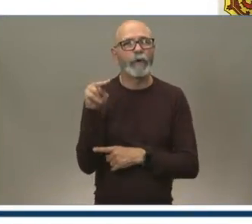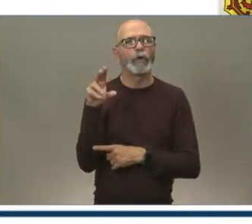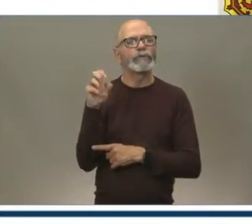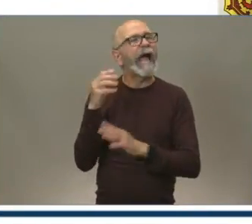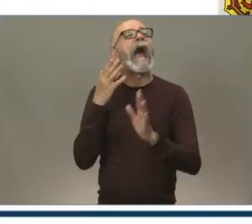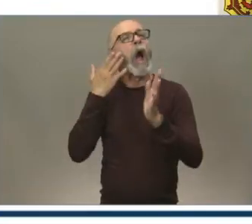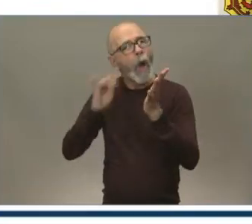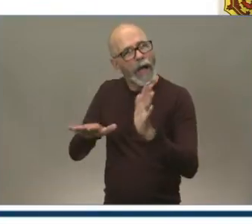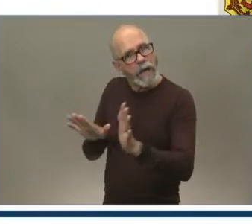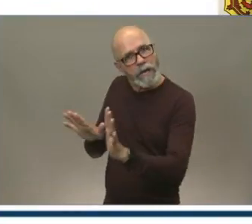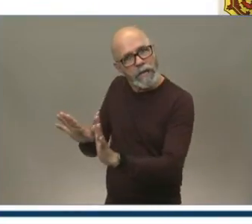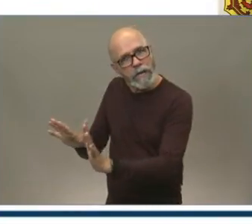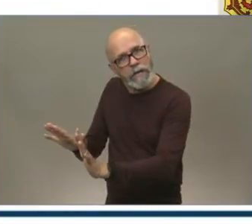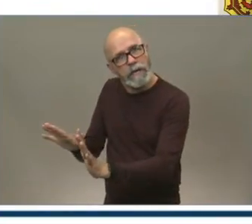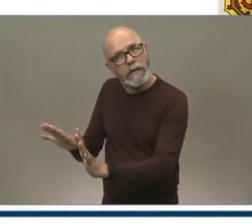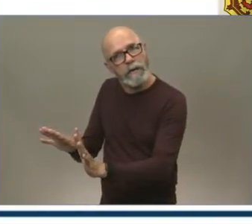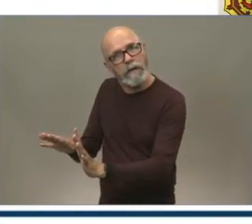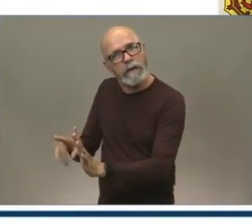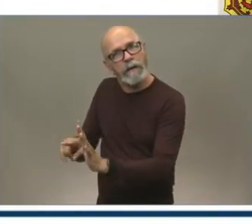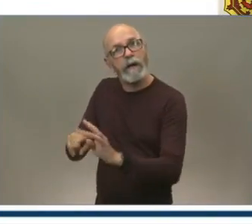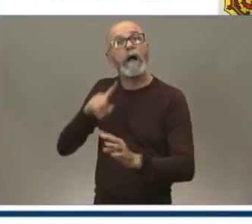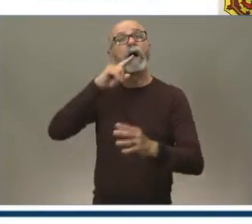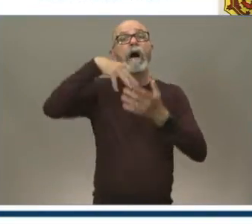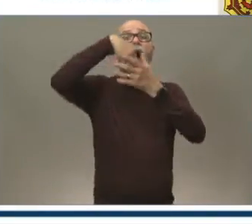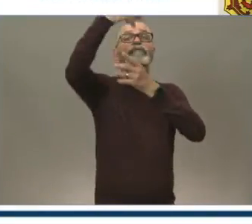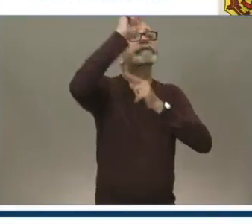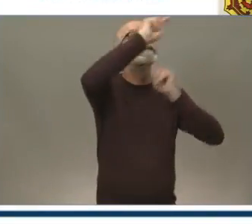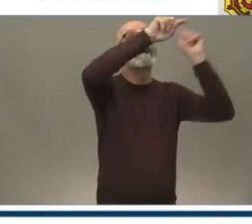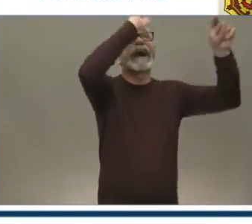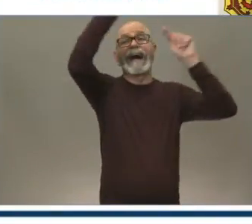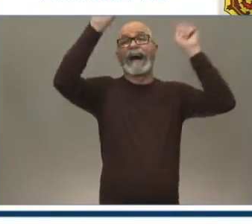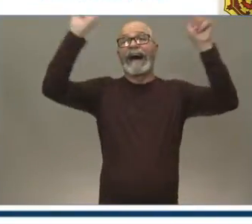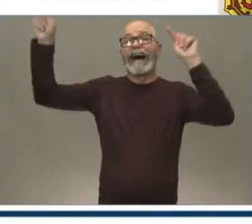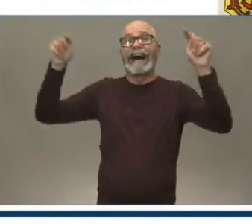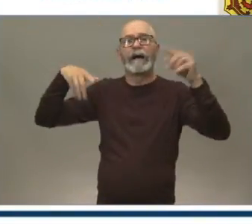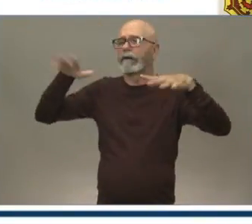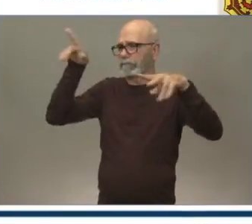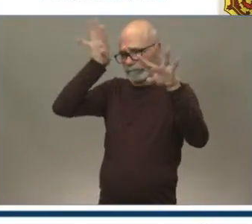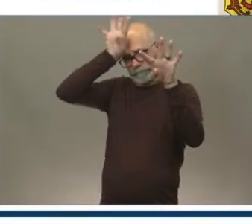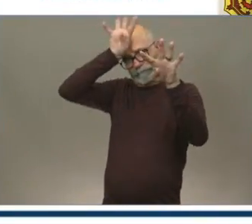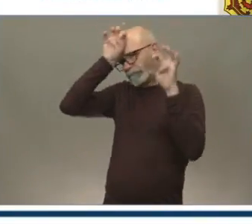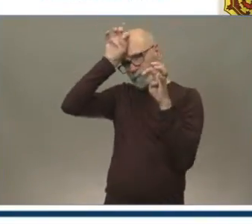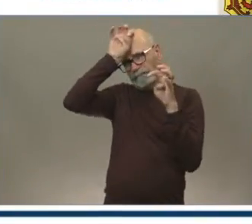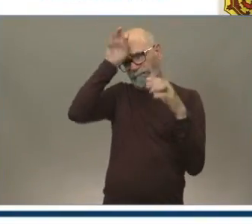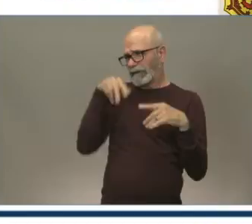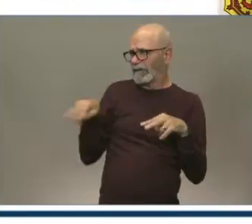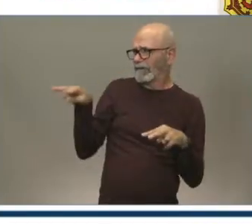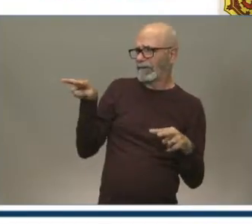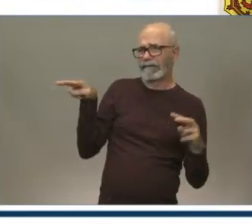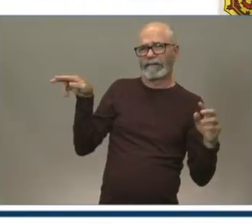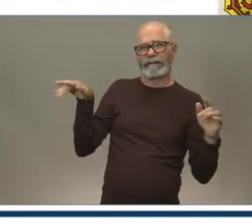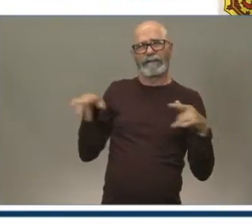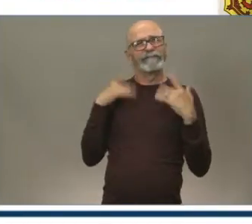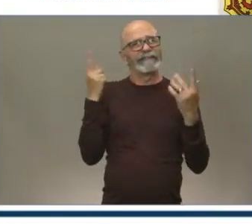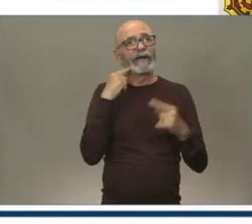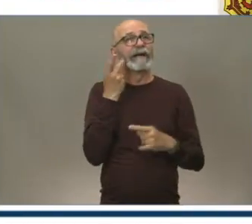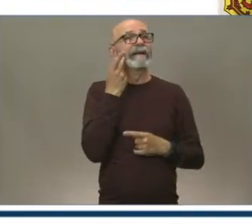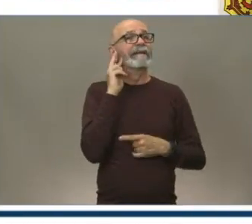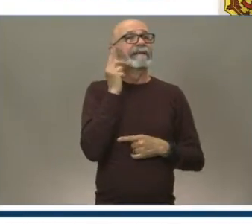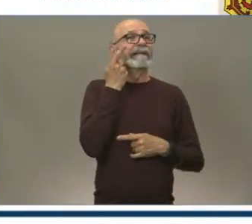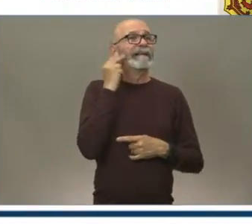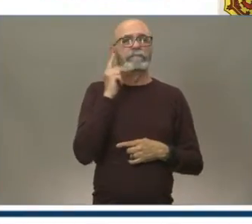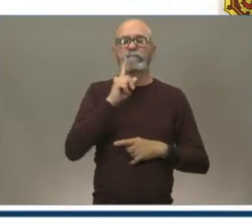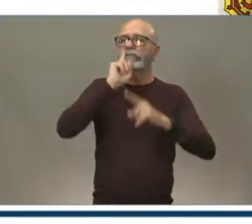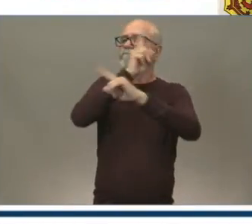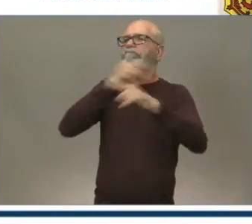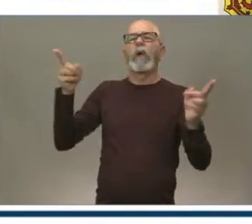people outside of the province who are frankly scratching their heads, given what Dr. Strang's comments just 2 days before.